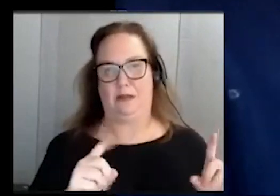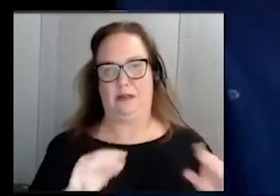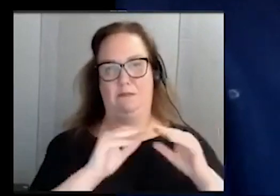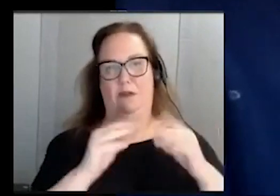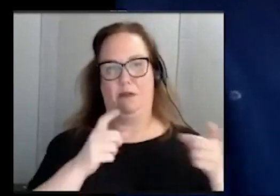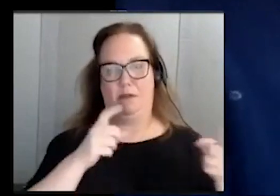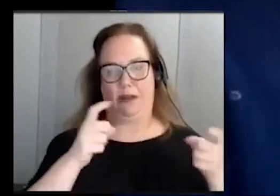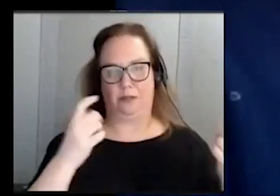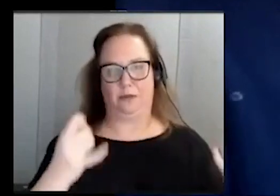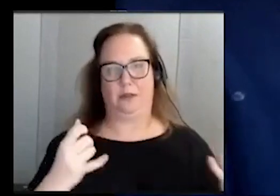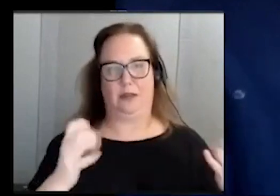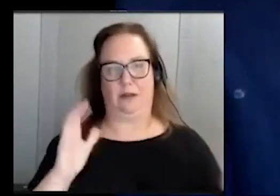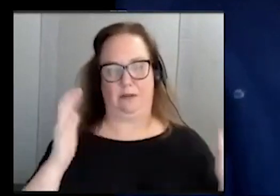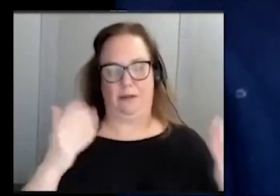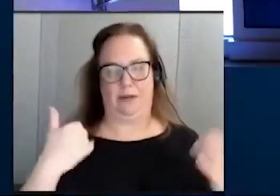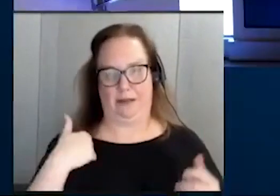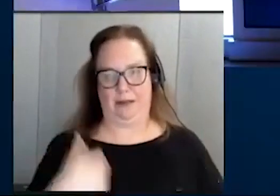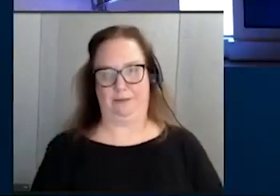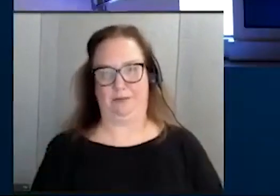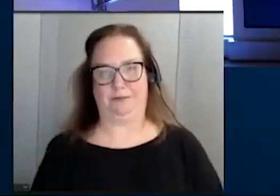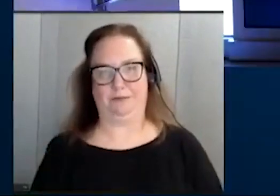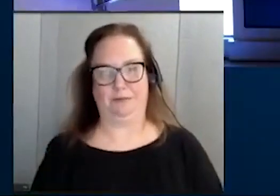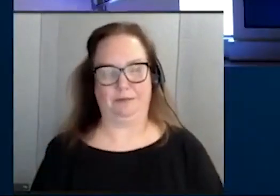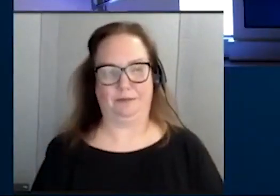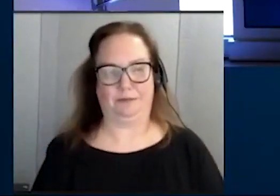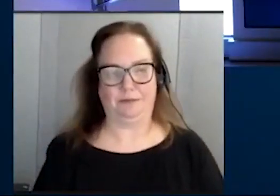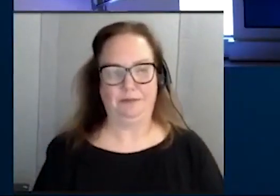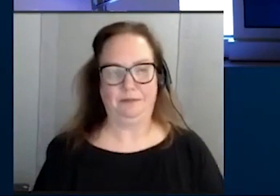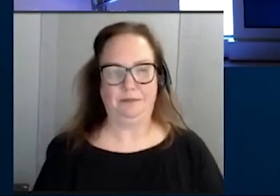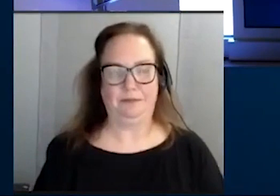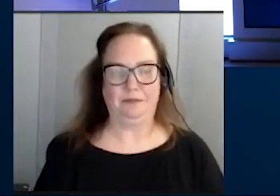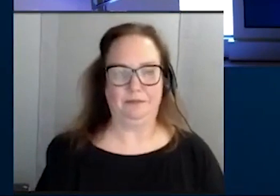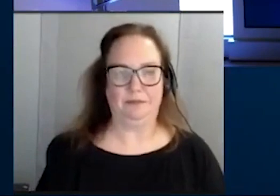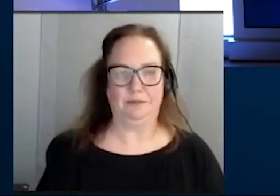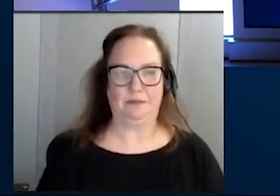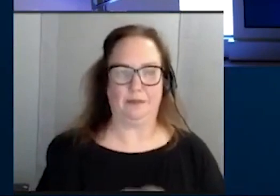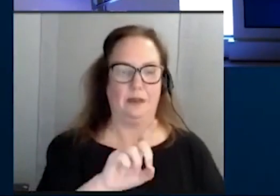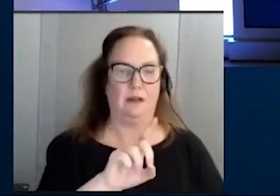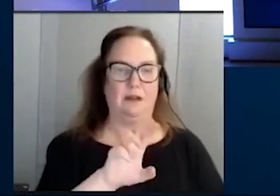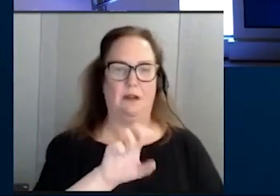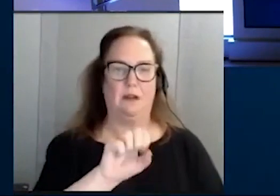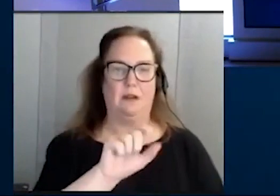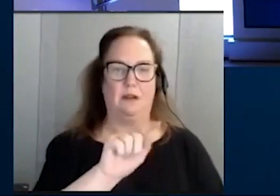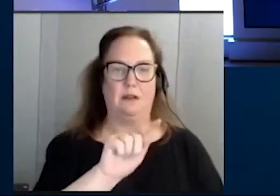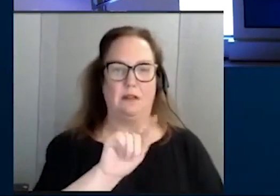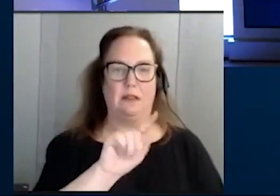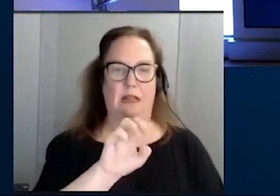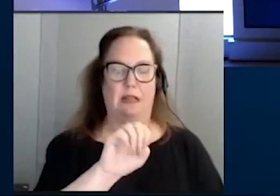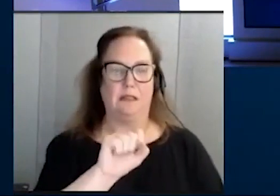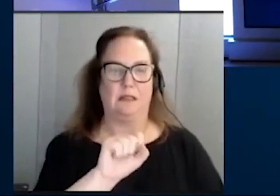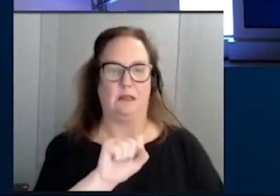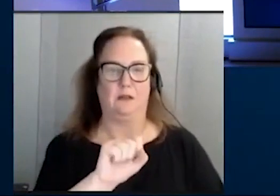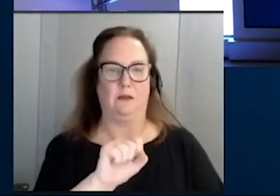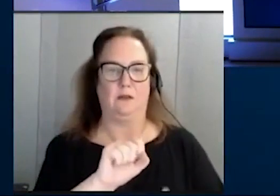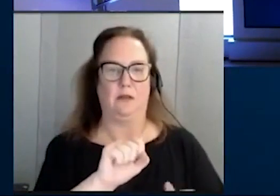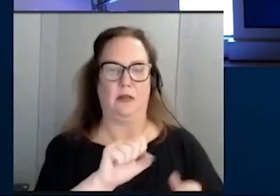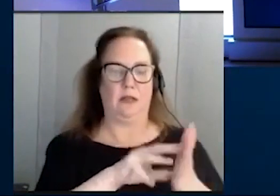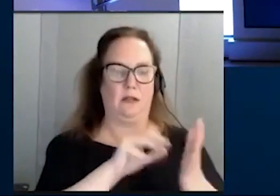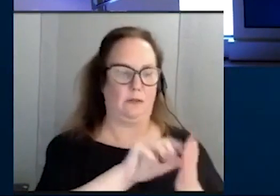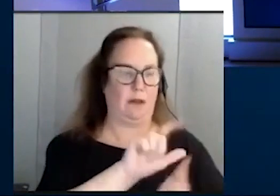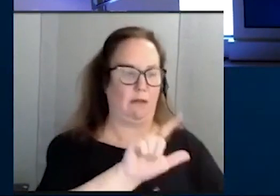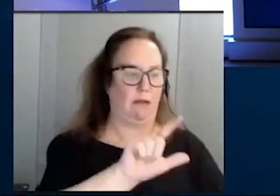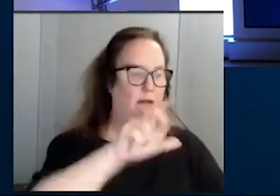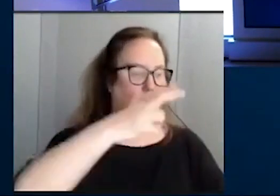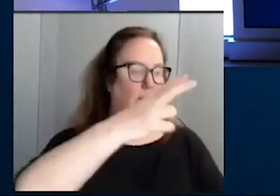manageable now than it was then. Dr. Spikes, what are we learning about long haulers? I mean, it just seems like we kind of get updated, you